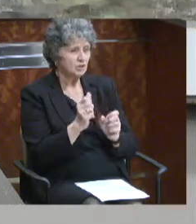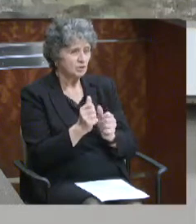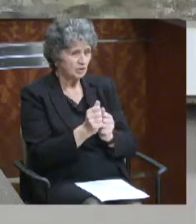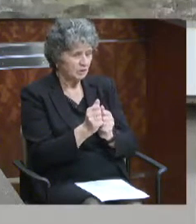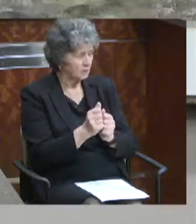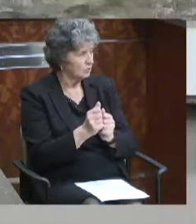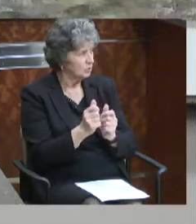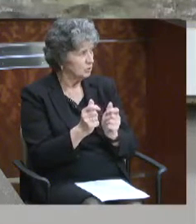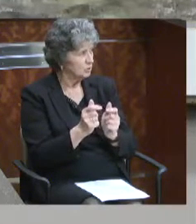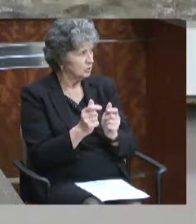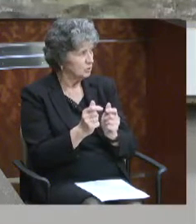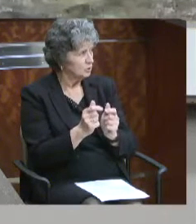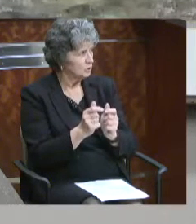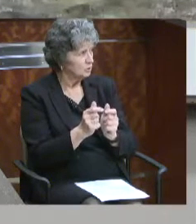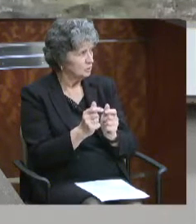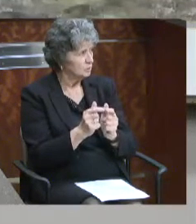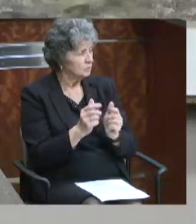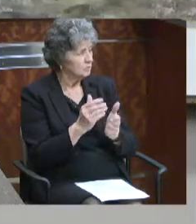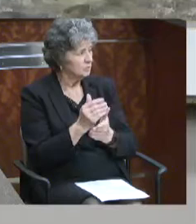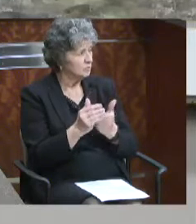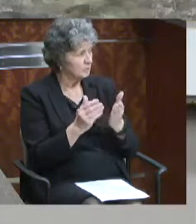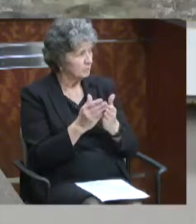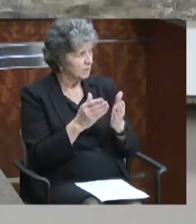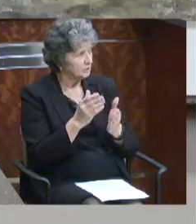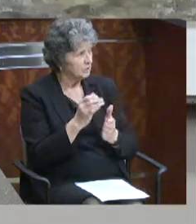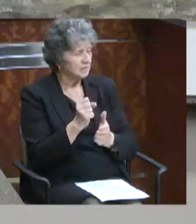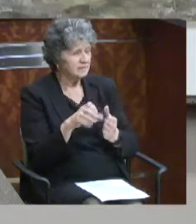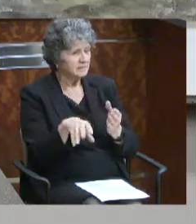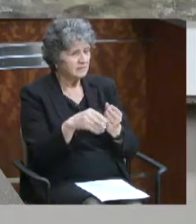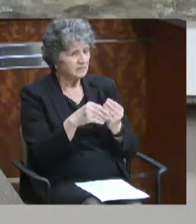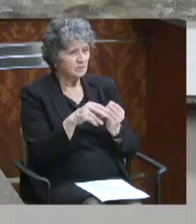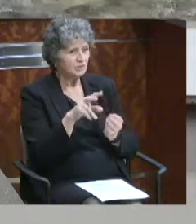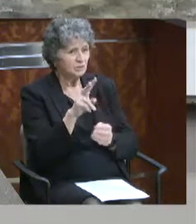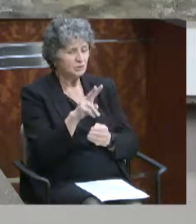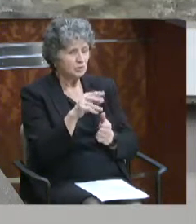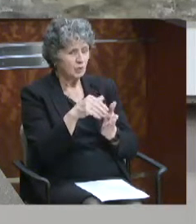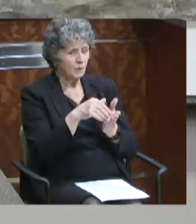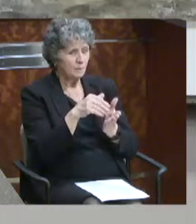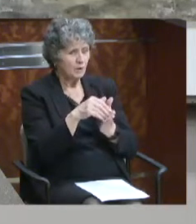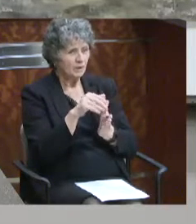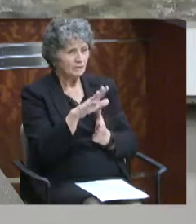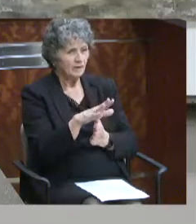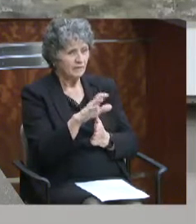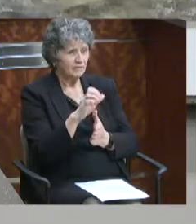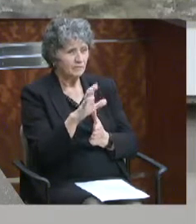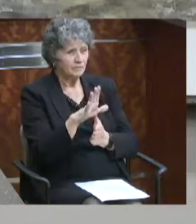ordinance, change to the budget is an addition of